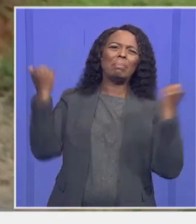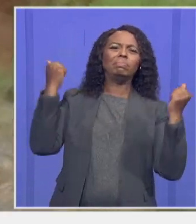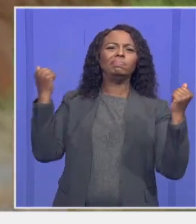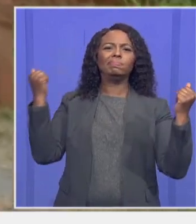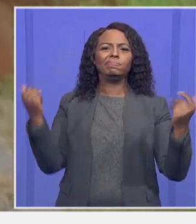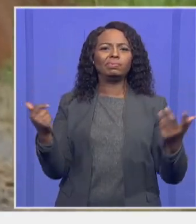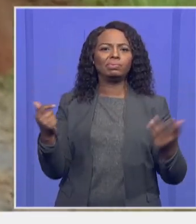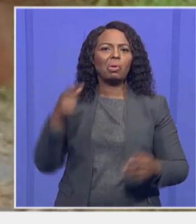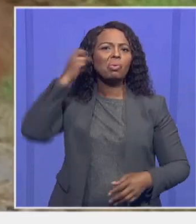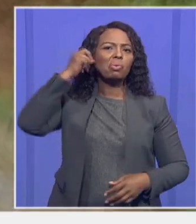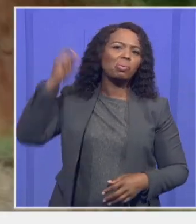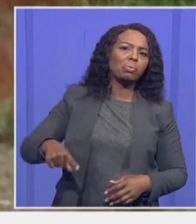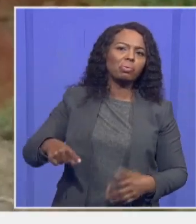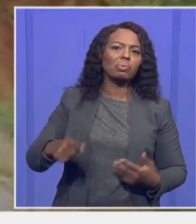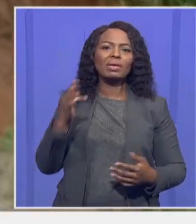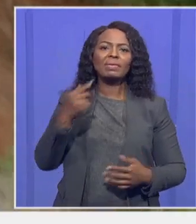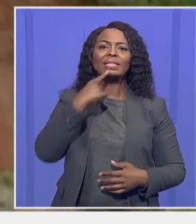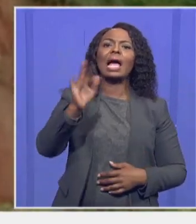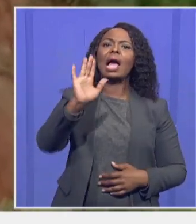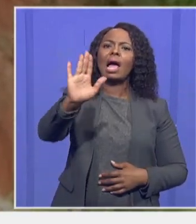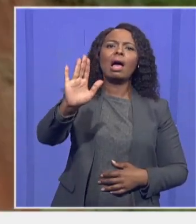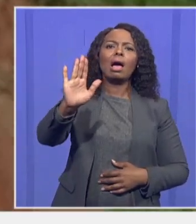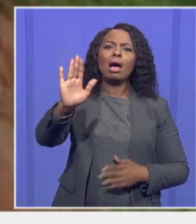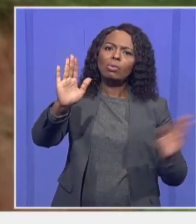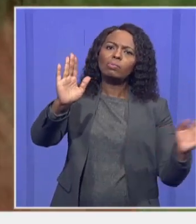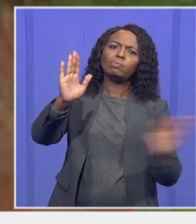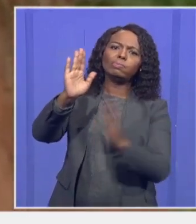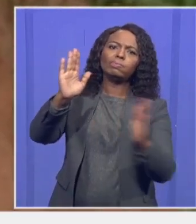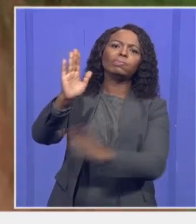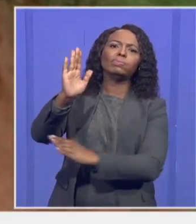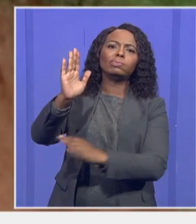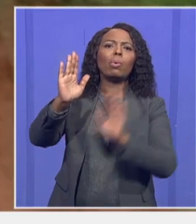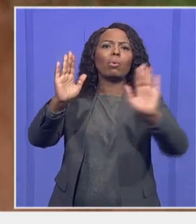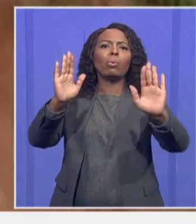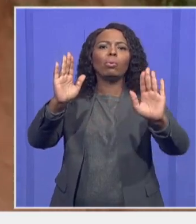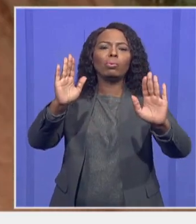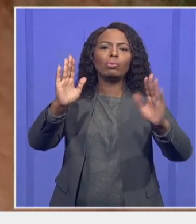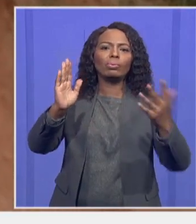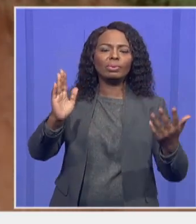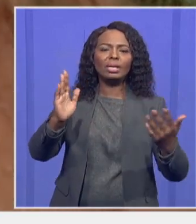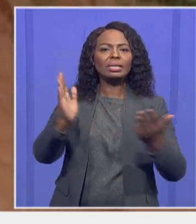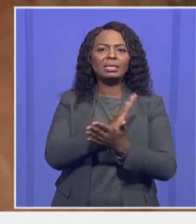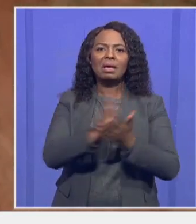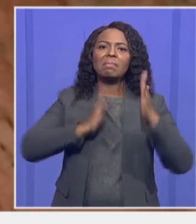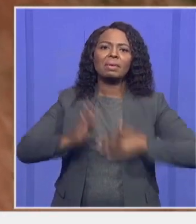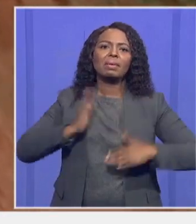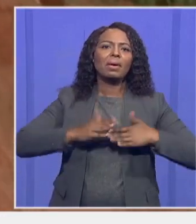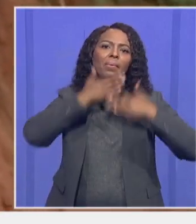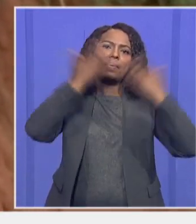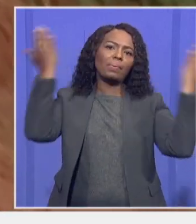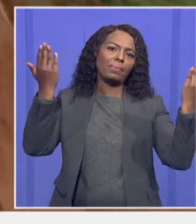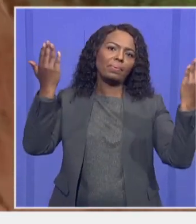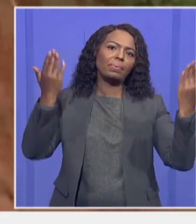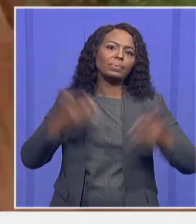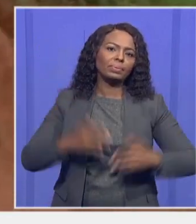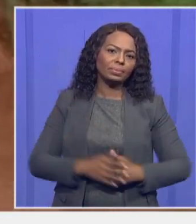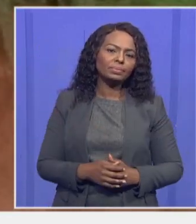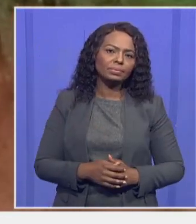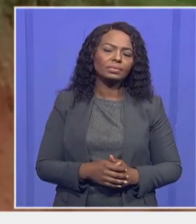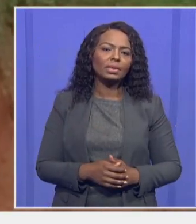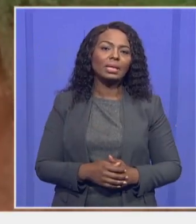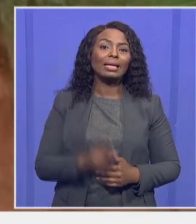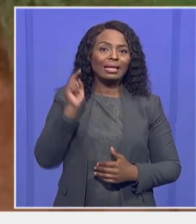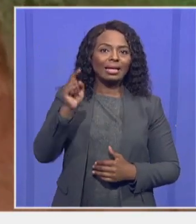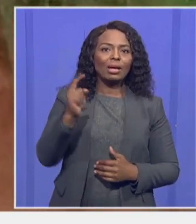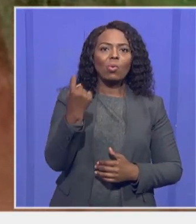to route patrollers who tell them to actually try and stop and be patient as other motorists are being directed to pass, because now